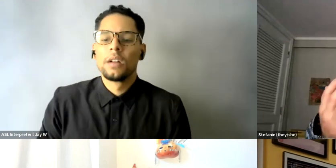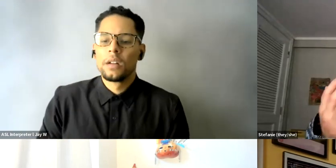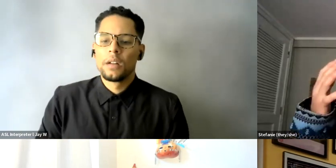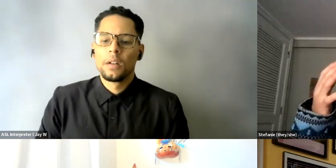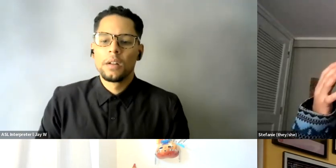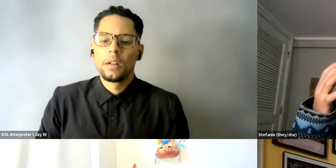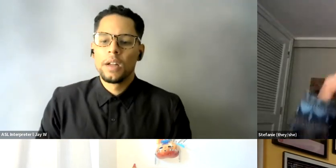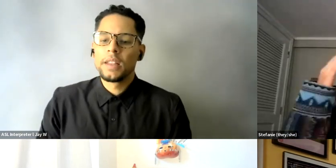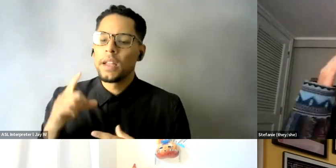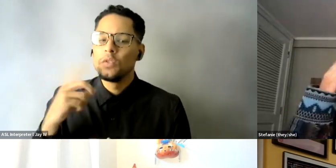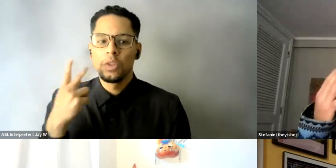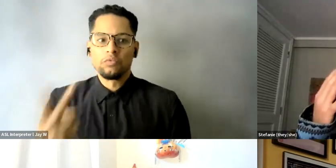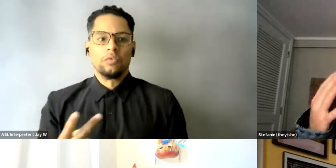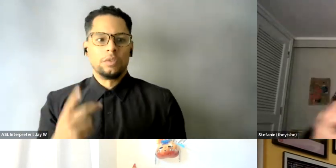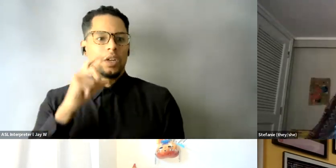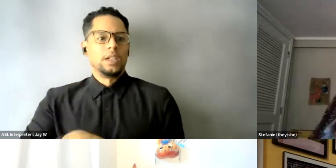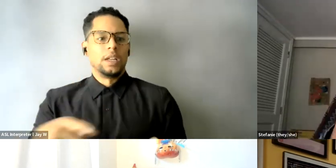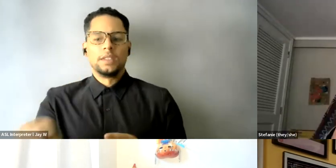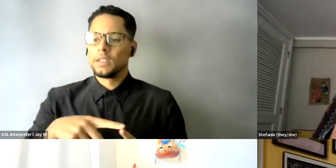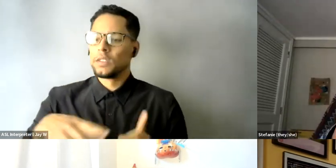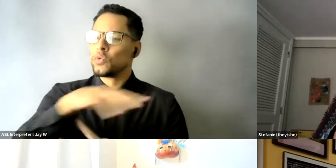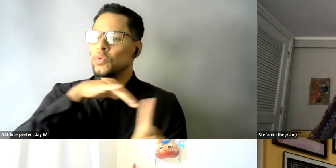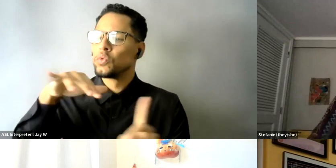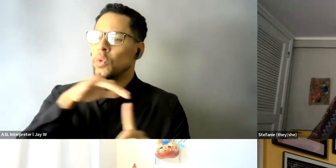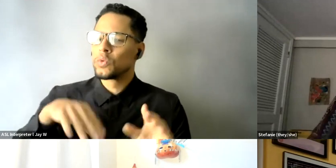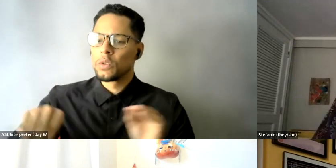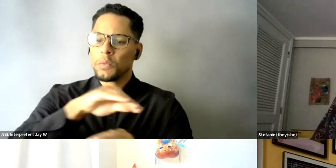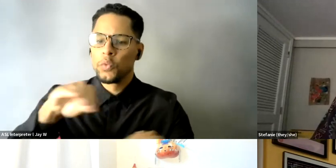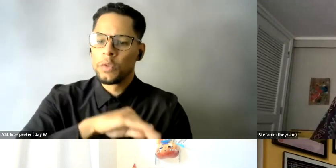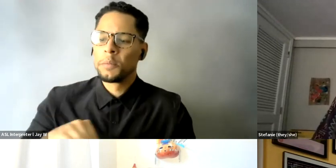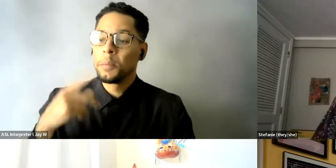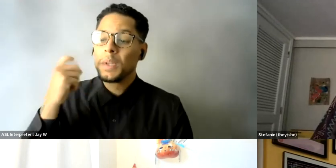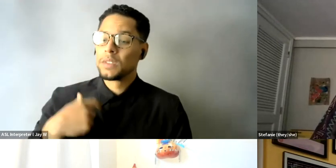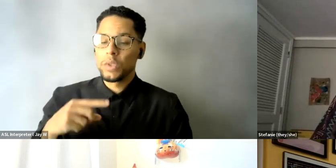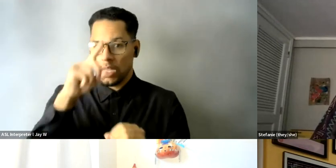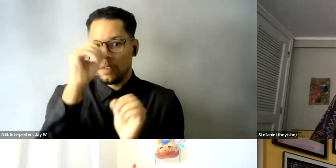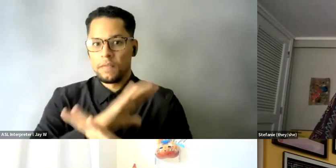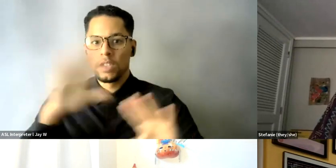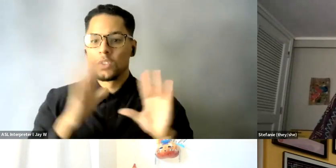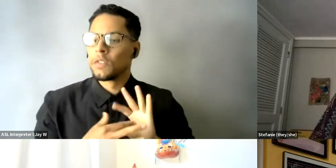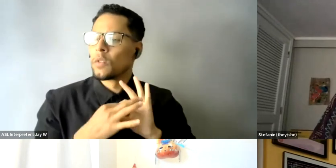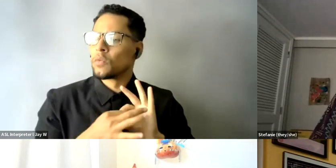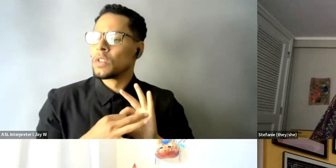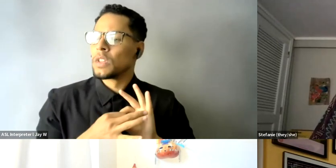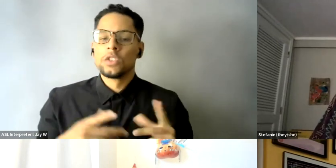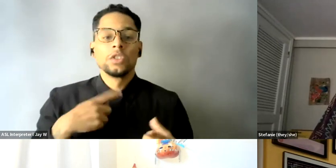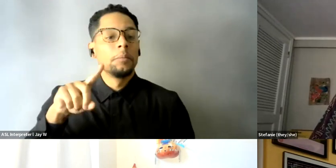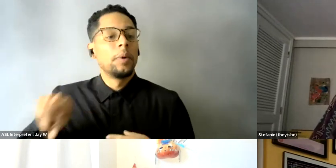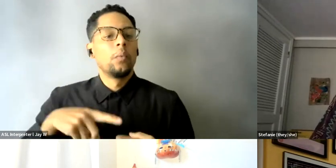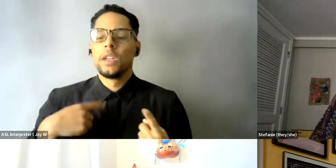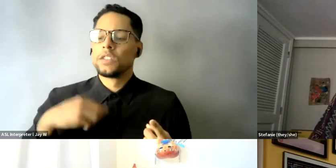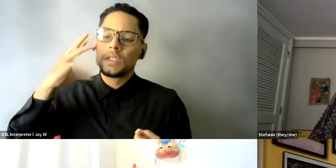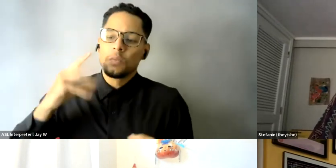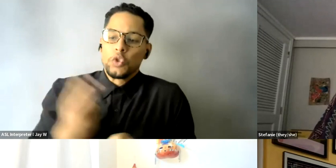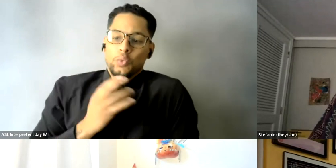other ways of visioning what our relationships look like. So we replicate those oppressive dynamics and watch our social